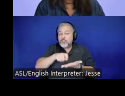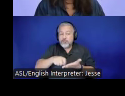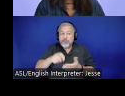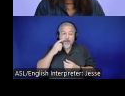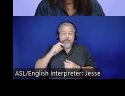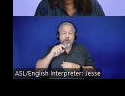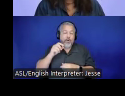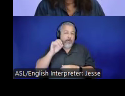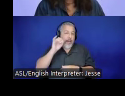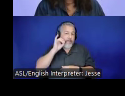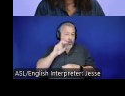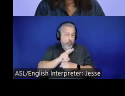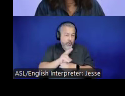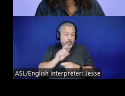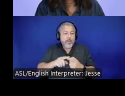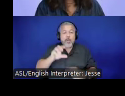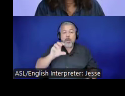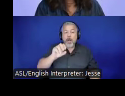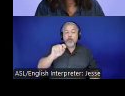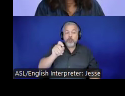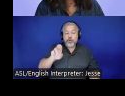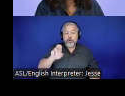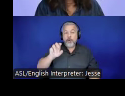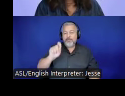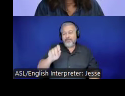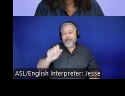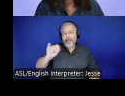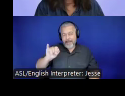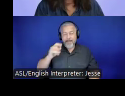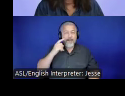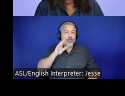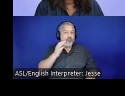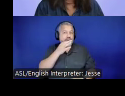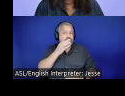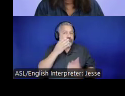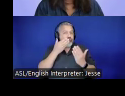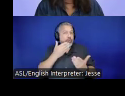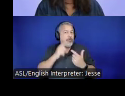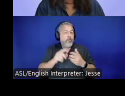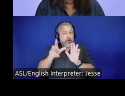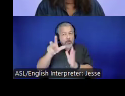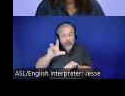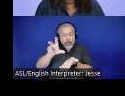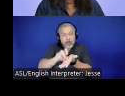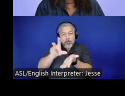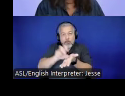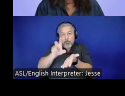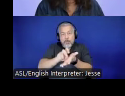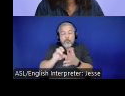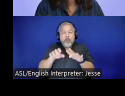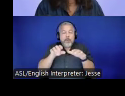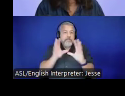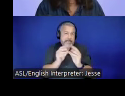Otter AI, which is great for recording conversations or meetings and producing real-time or post-recorded